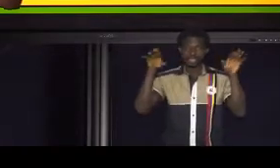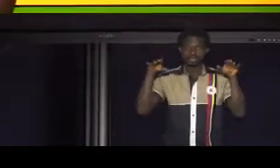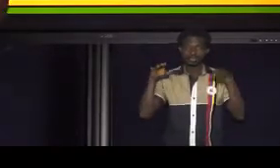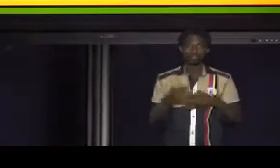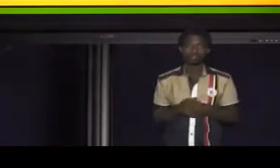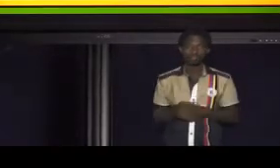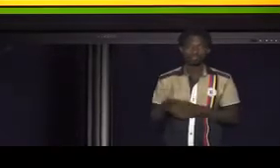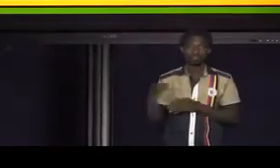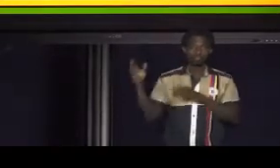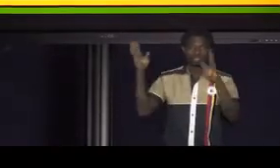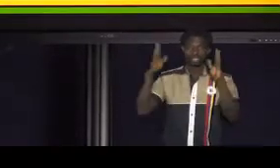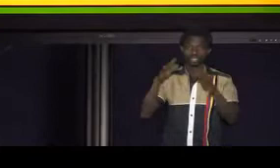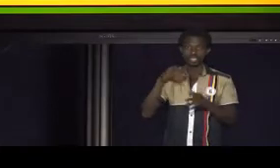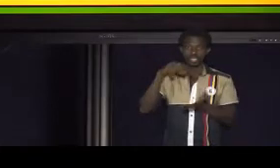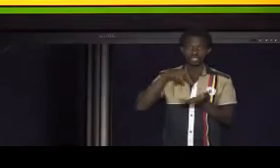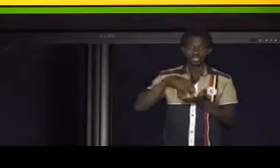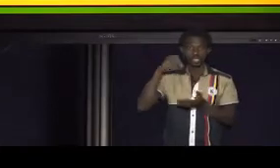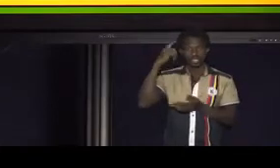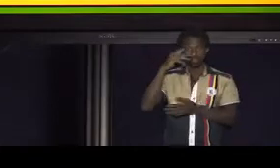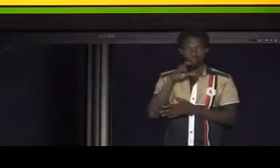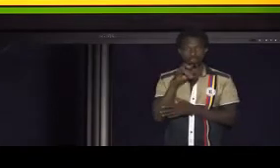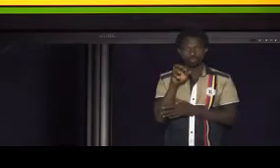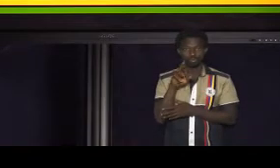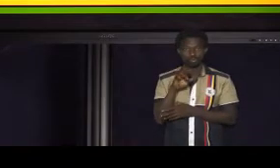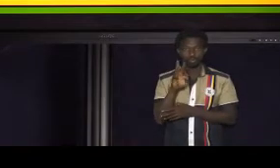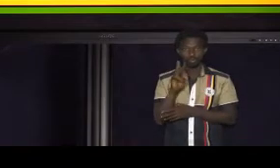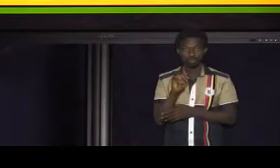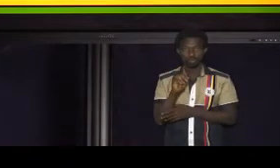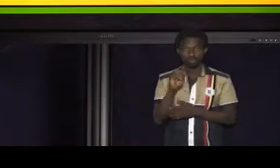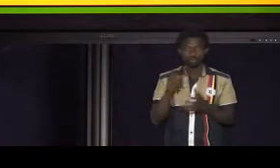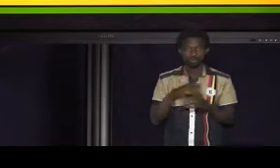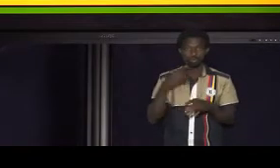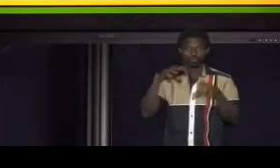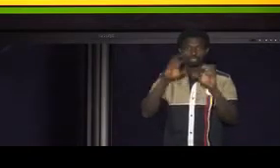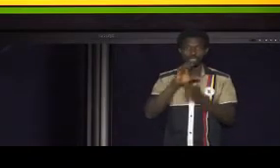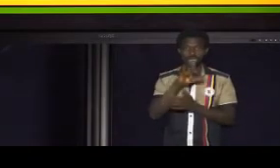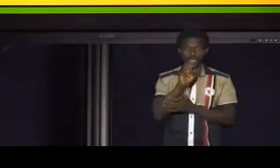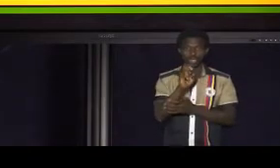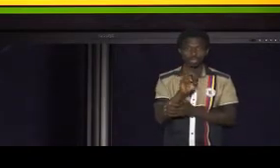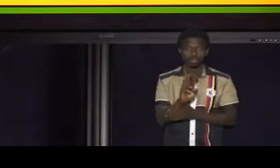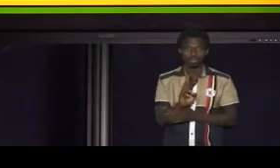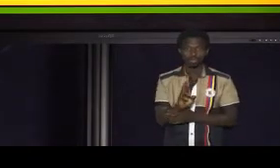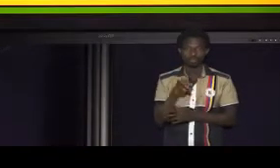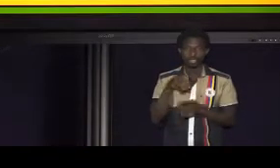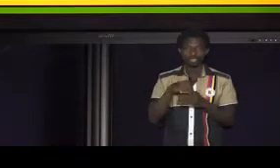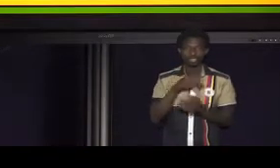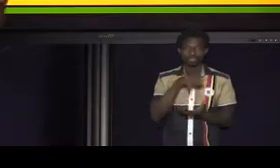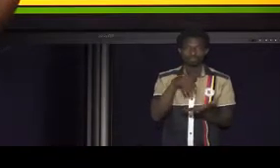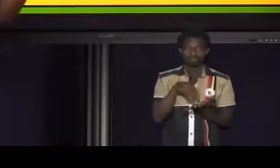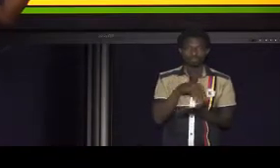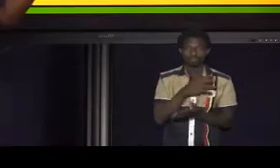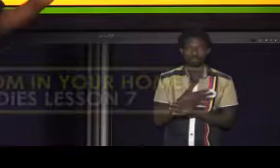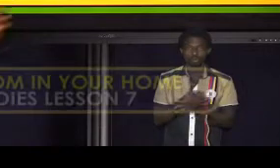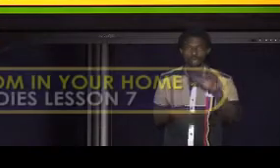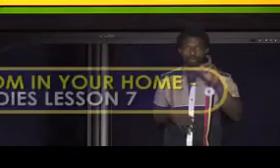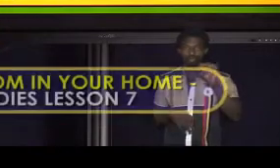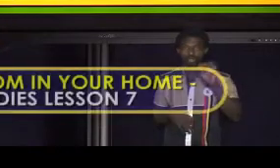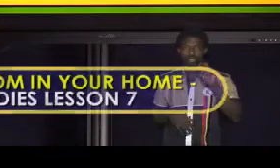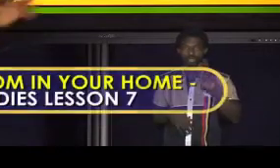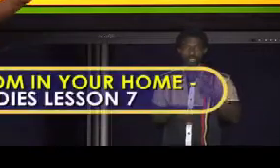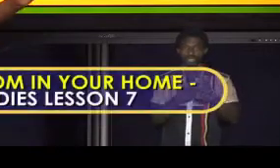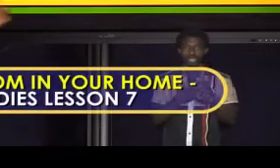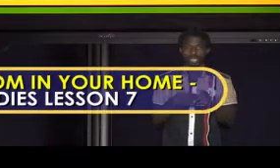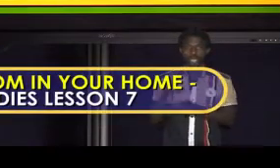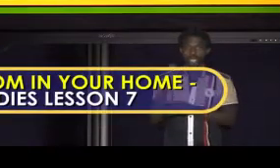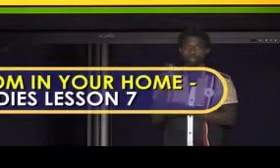F stands for the fulcrum, that's the first class lever. The fulcrum is always in the middle, then the load and the